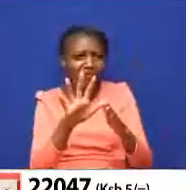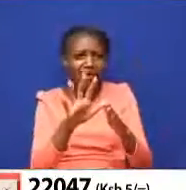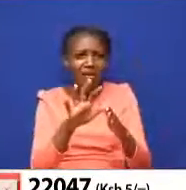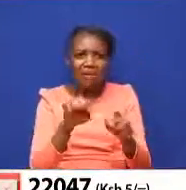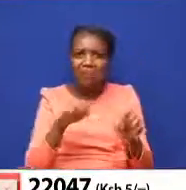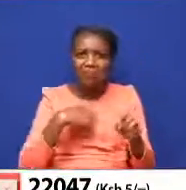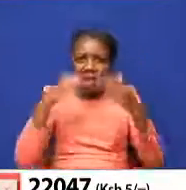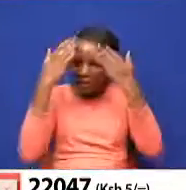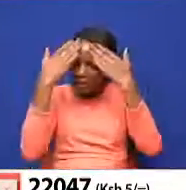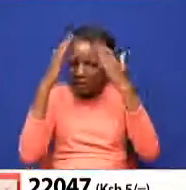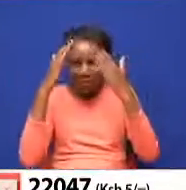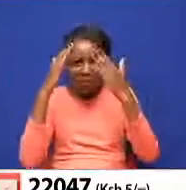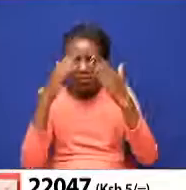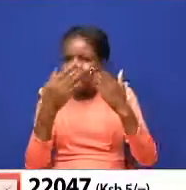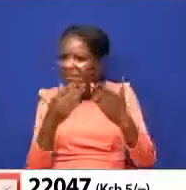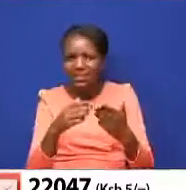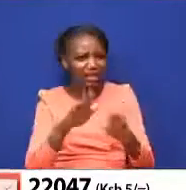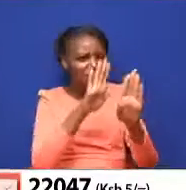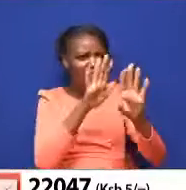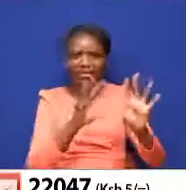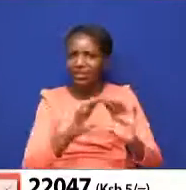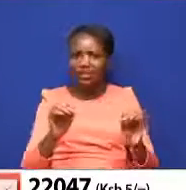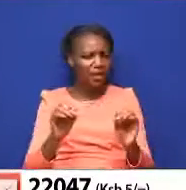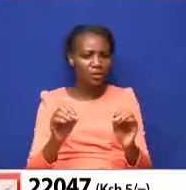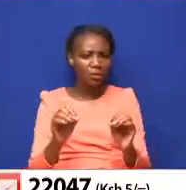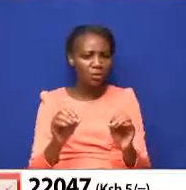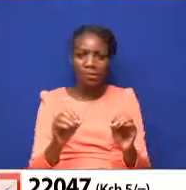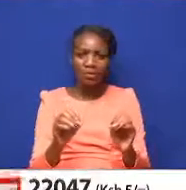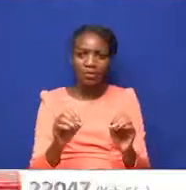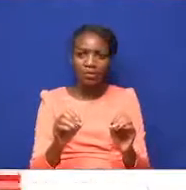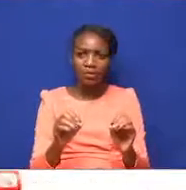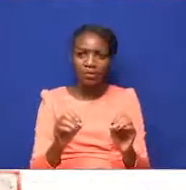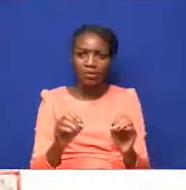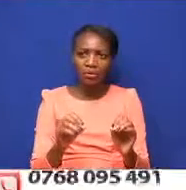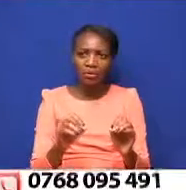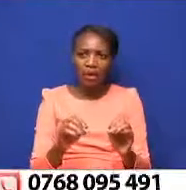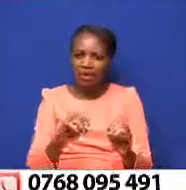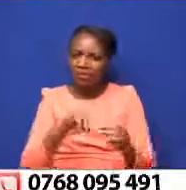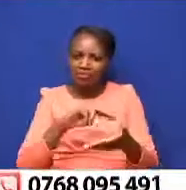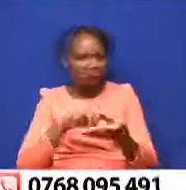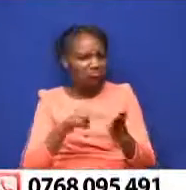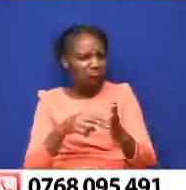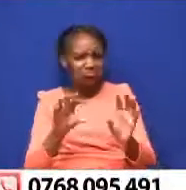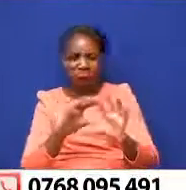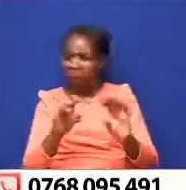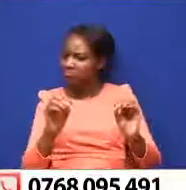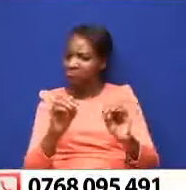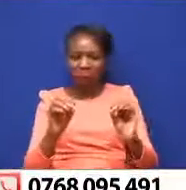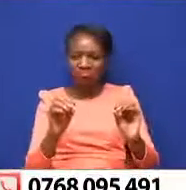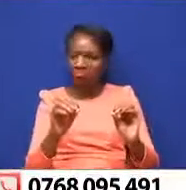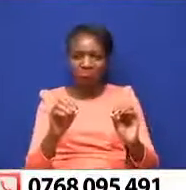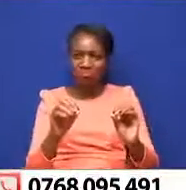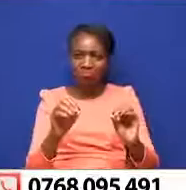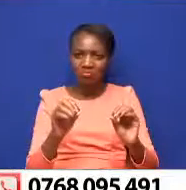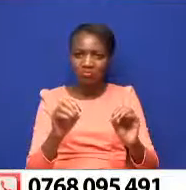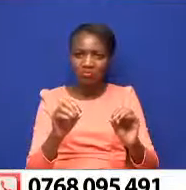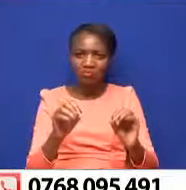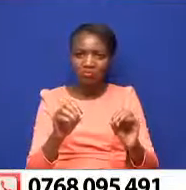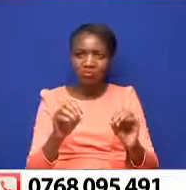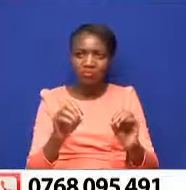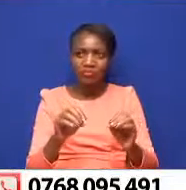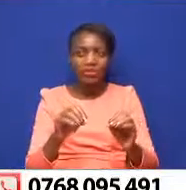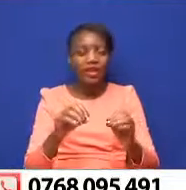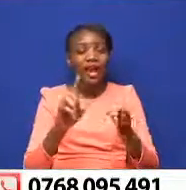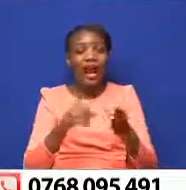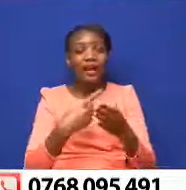five or ten, it is nonsense. I don't see the meaning of that training in this area. If I